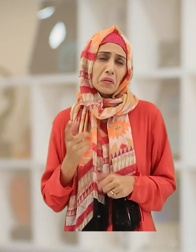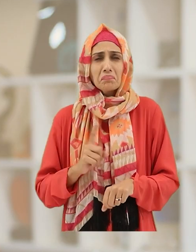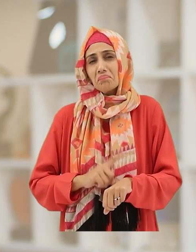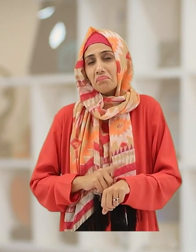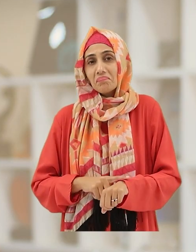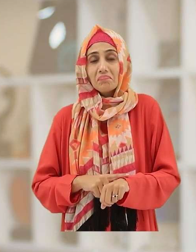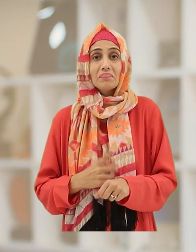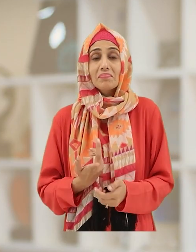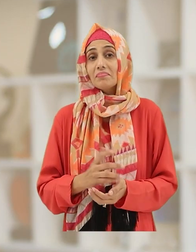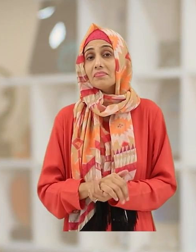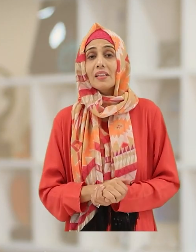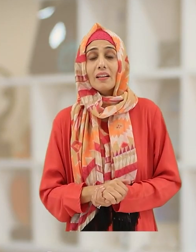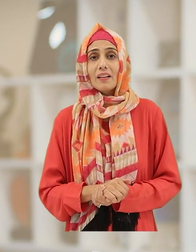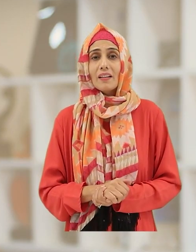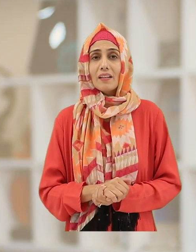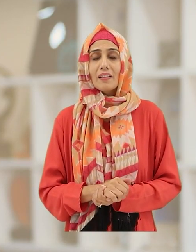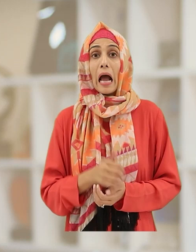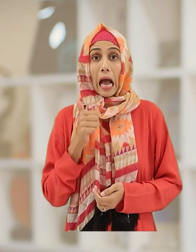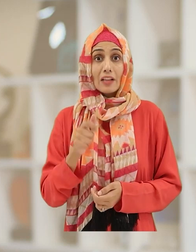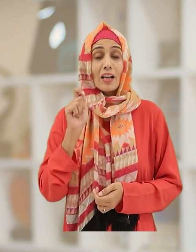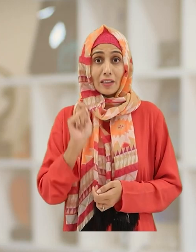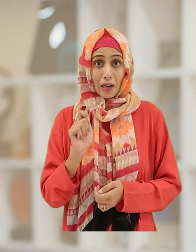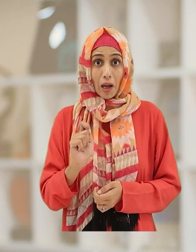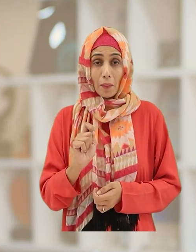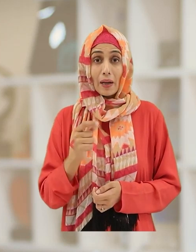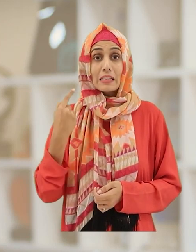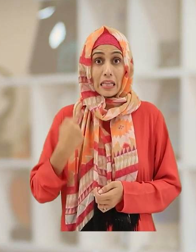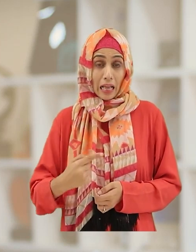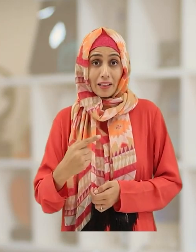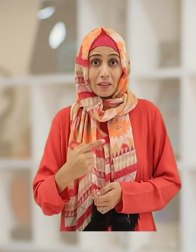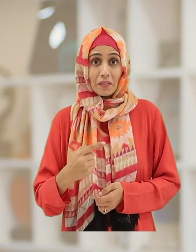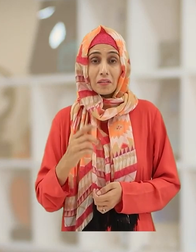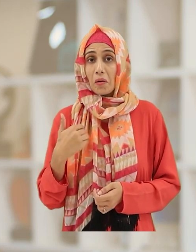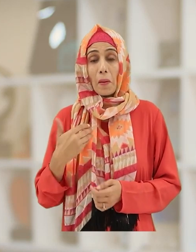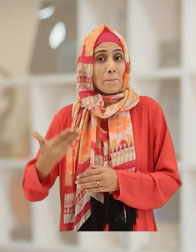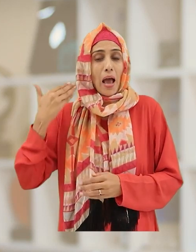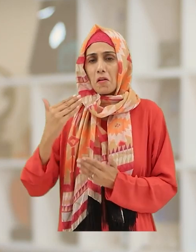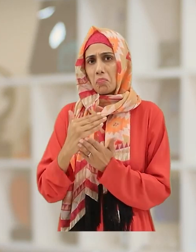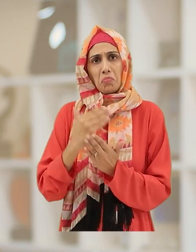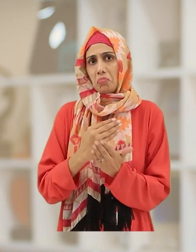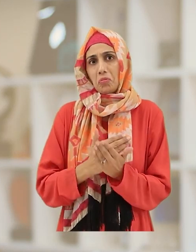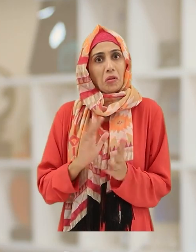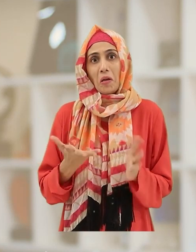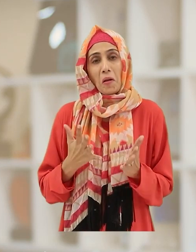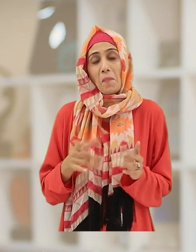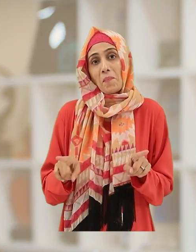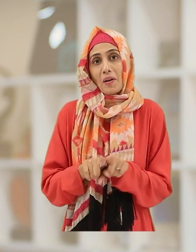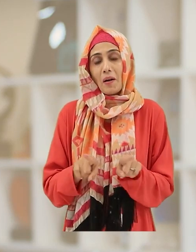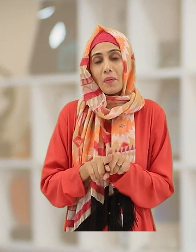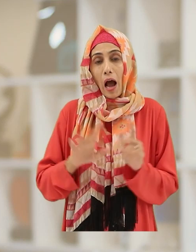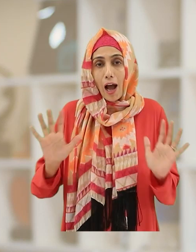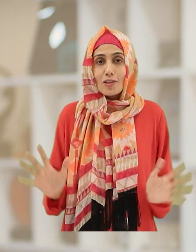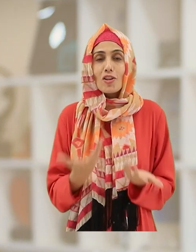I think sometimes the greatest things that happen to us in life are something we could never even plan